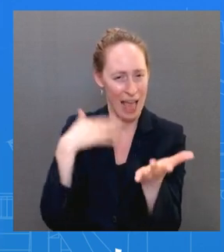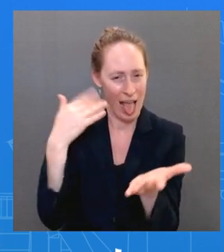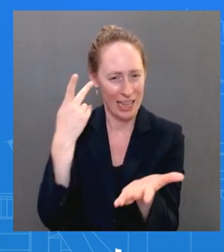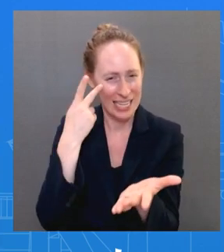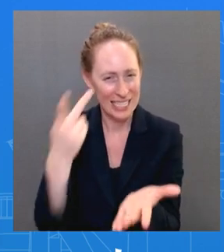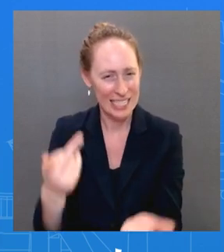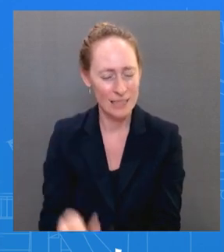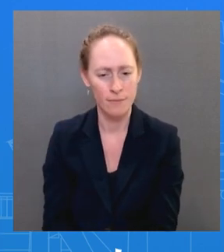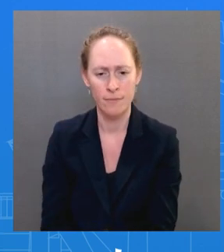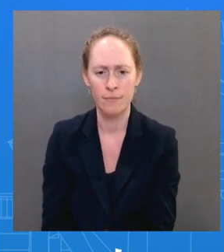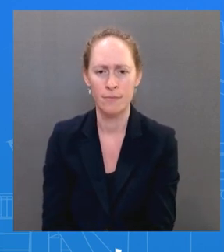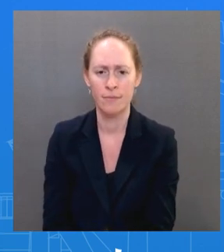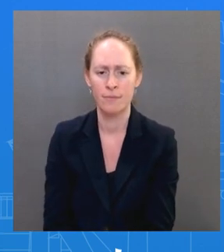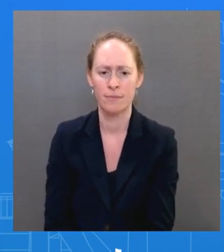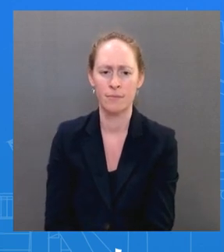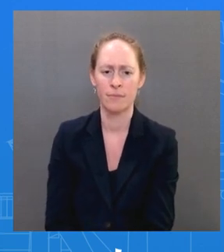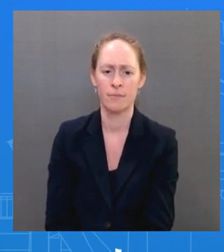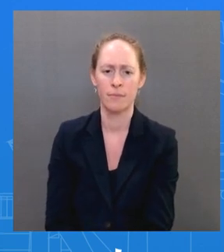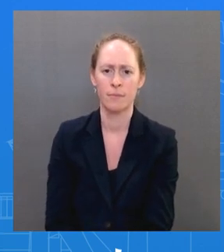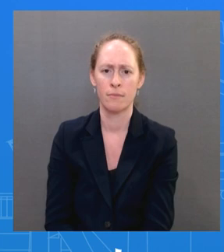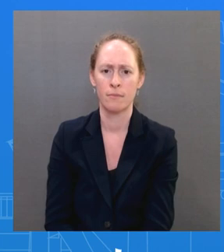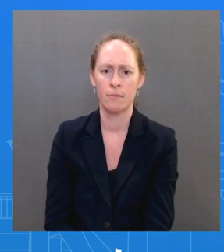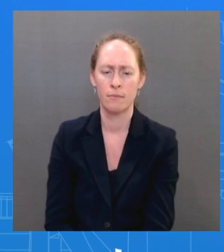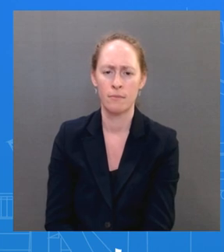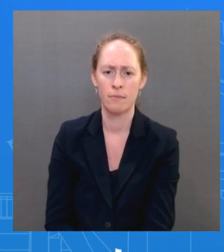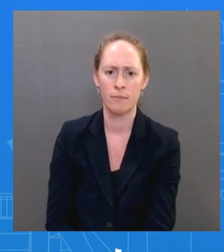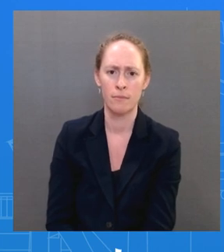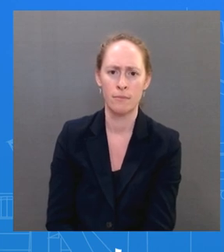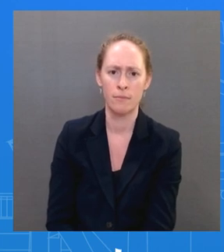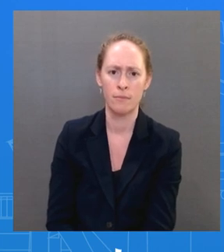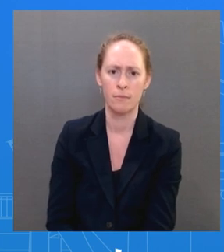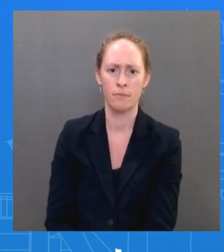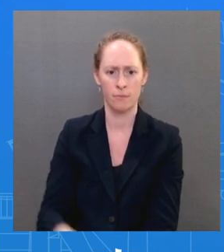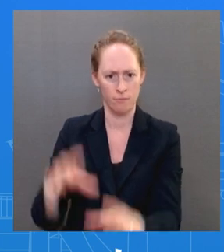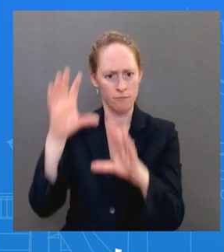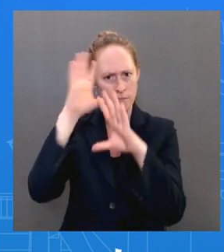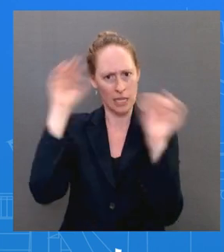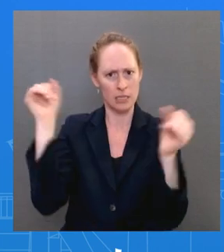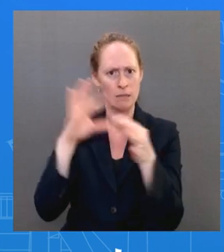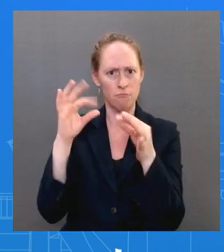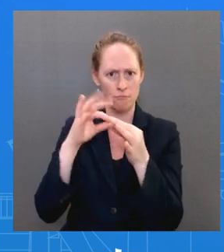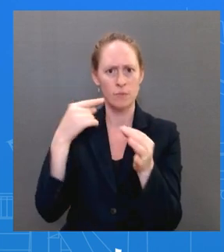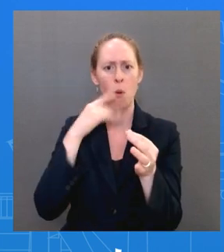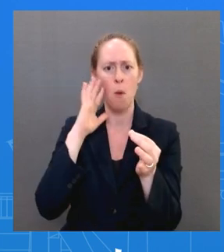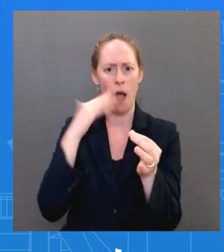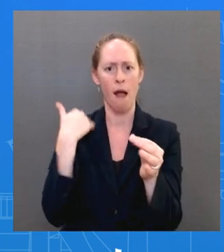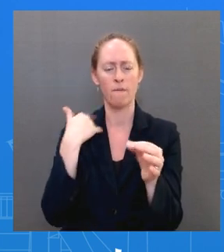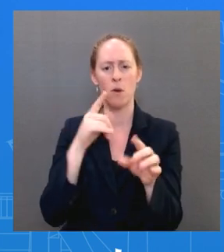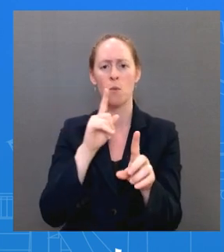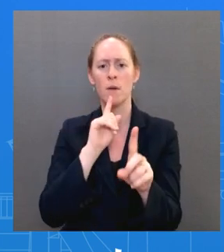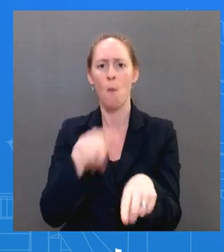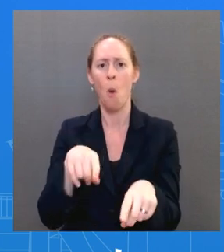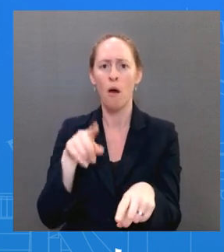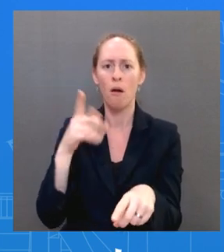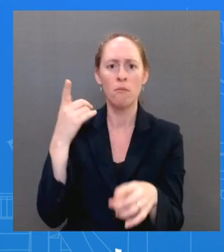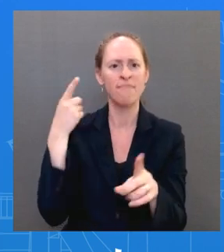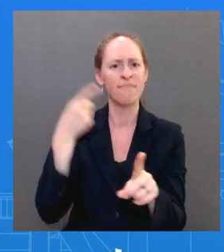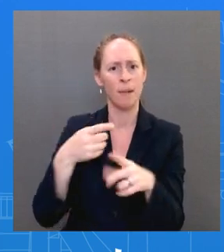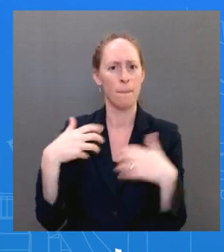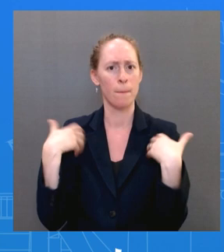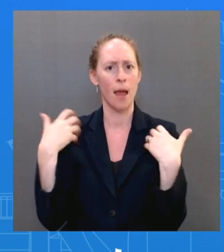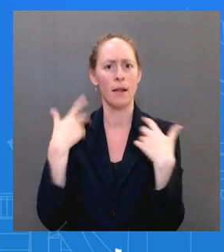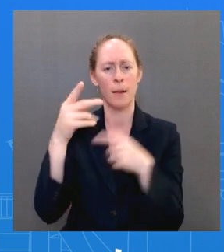going to receive a report on monkeypox today. Is that happening? What is the report? Do you know? Yeah, I don't know where that report